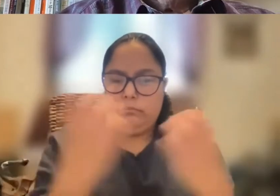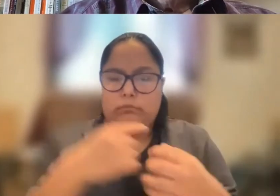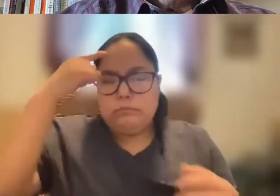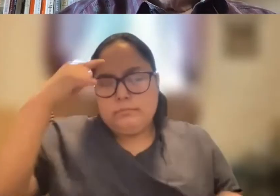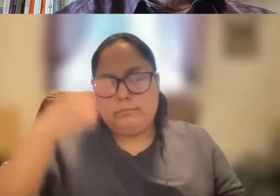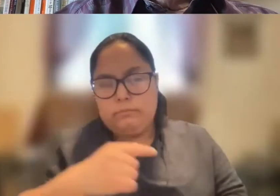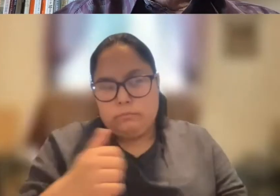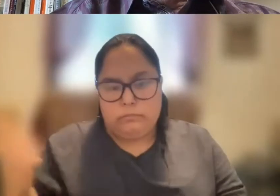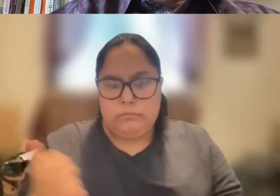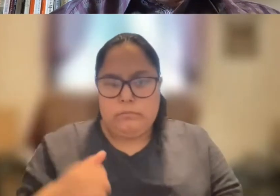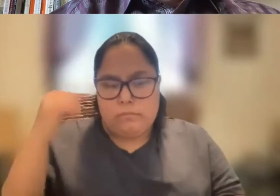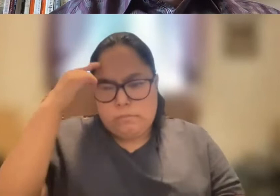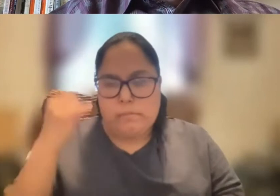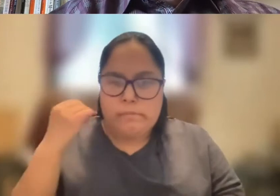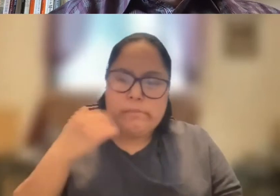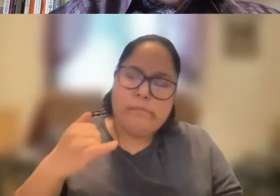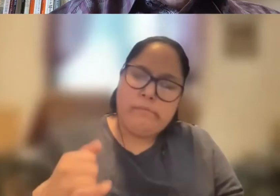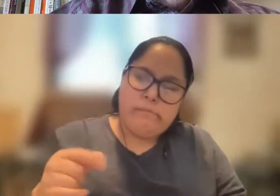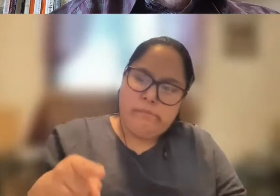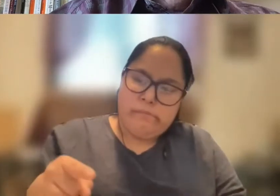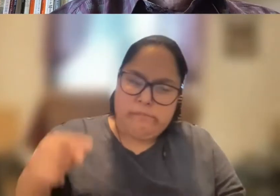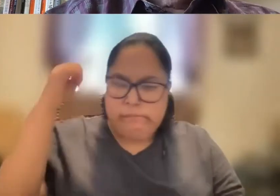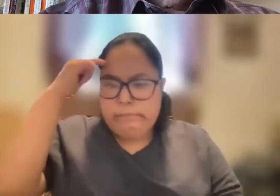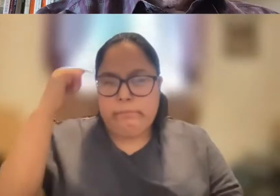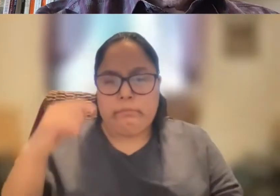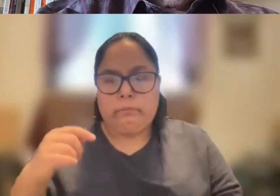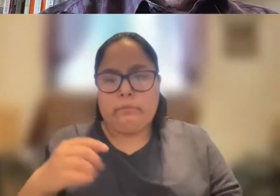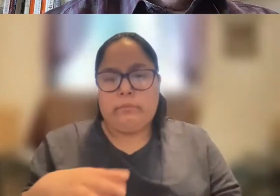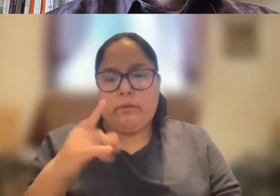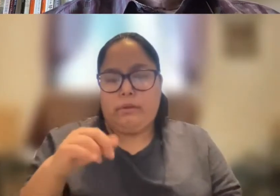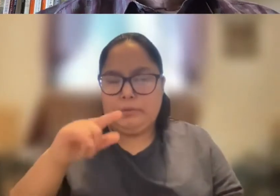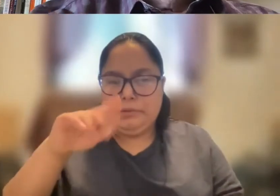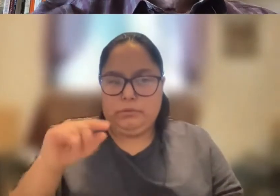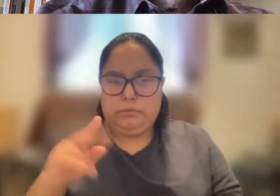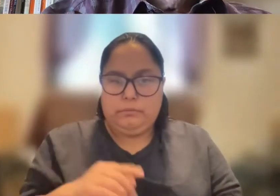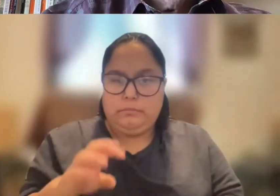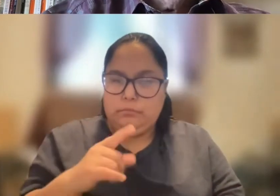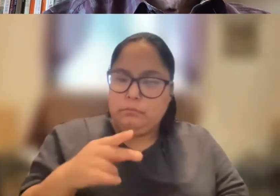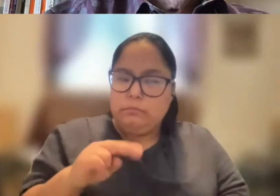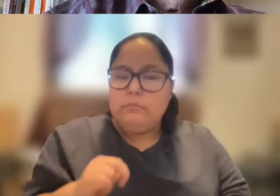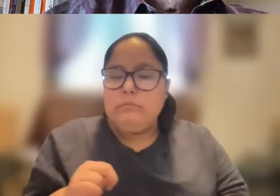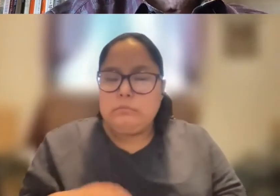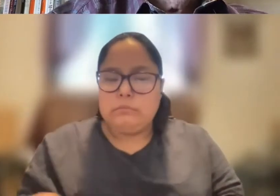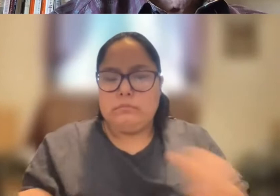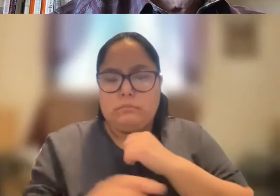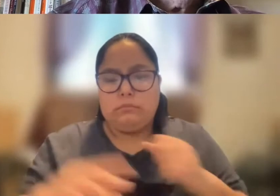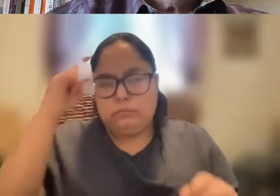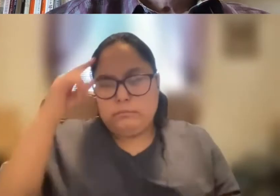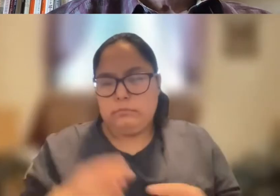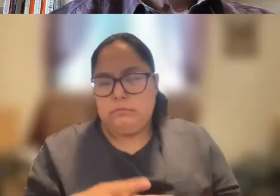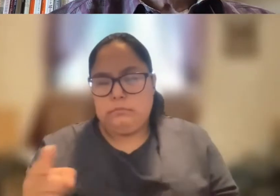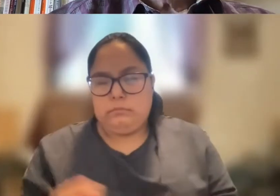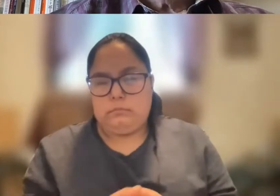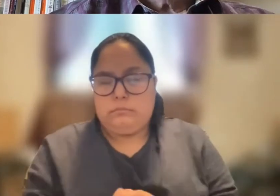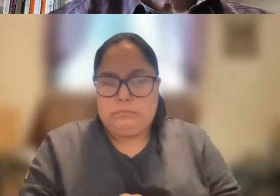as if you know, we're probably more colonized Christian countries to compare it to than